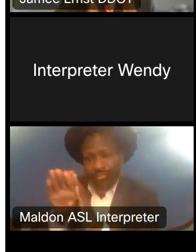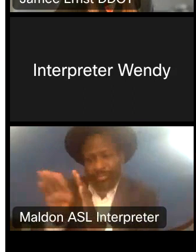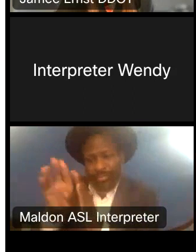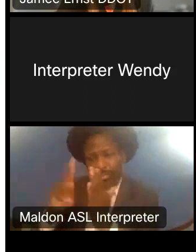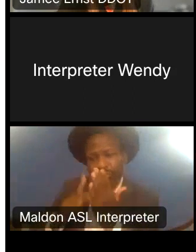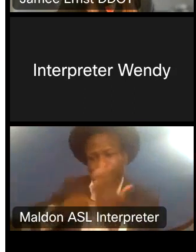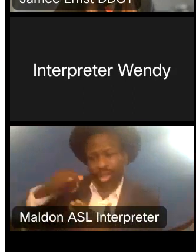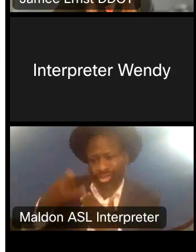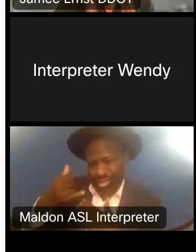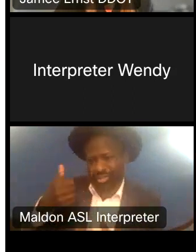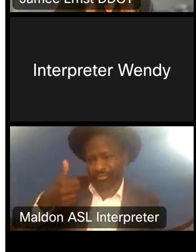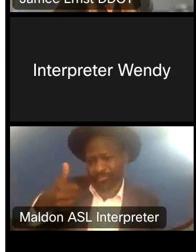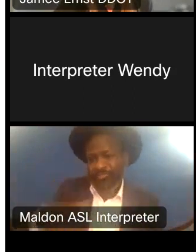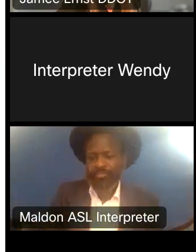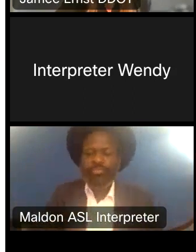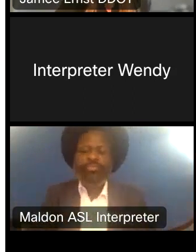Thank you very much.